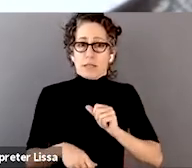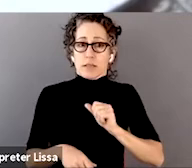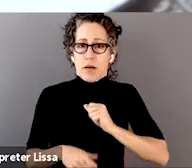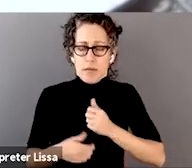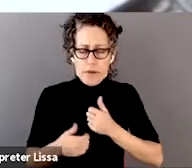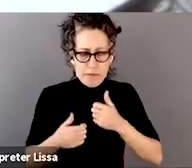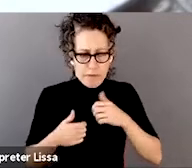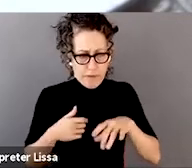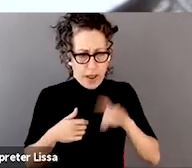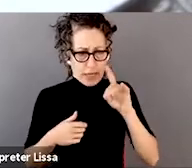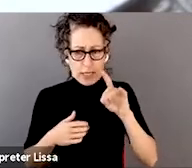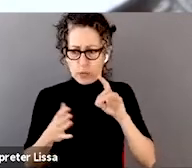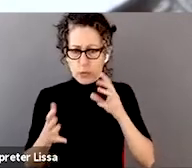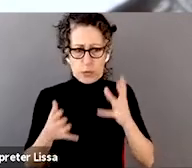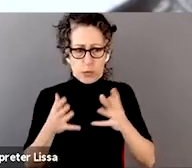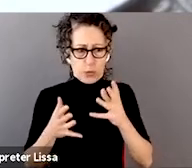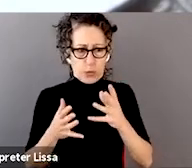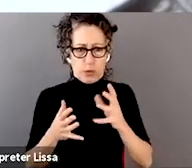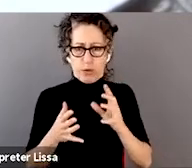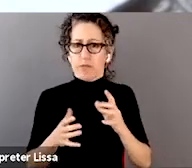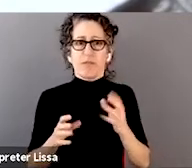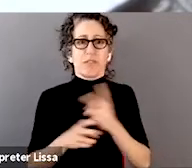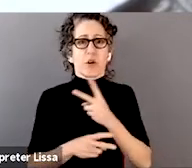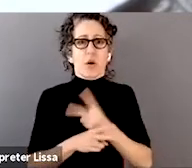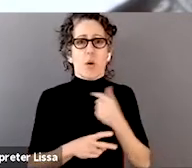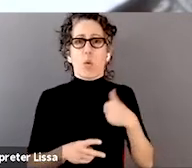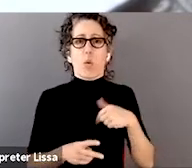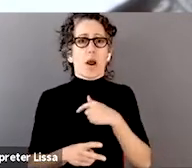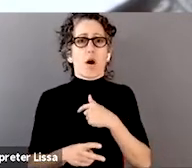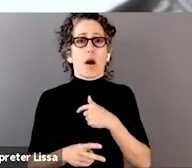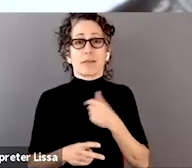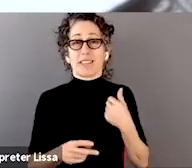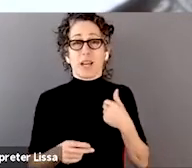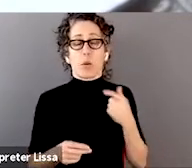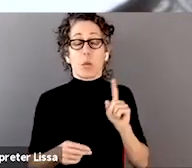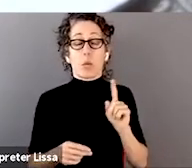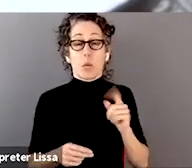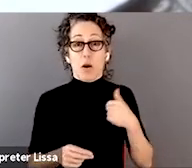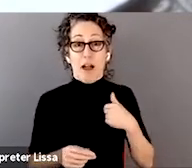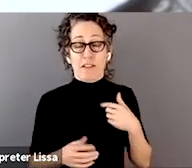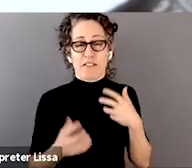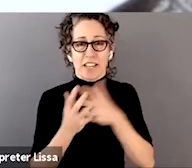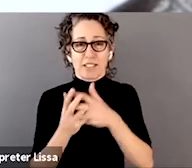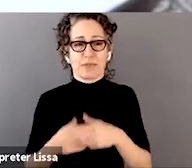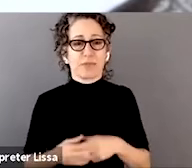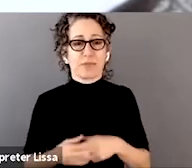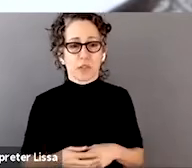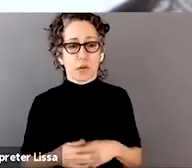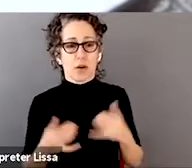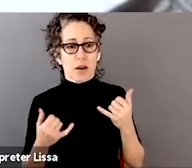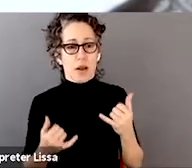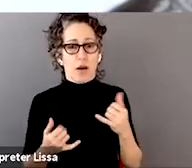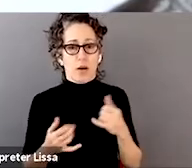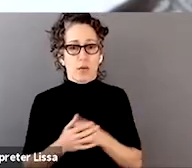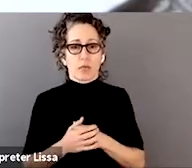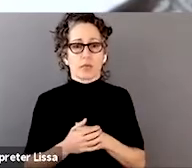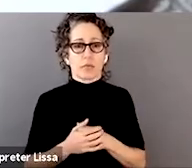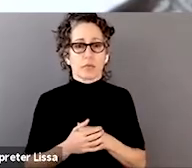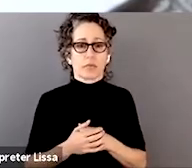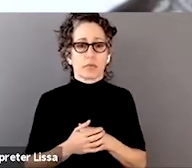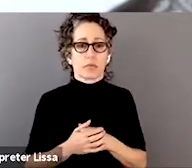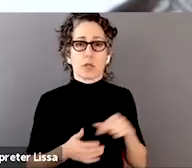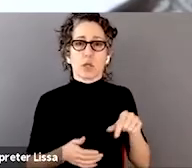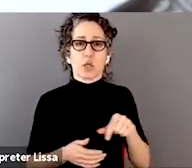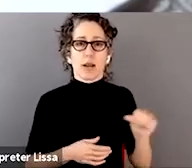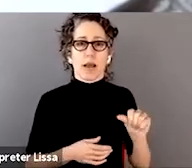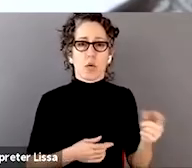home field that it fits squarely in. All right, so we have a few minutes left, about 5, and I wanted to get to some of the questions from the Q&A. So the